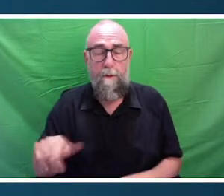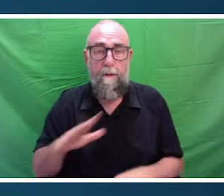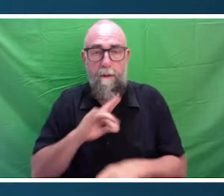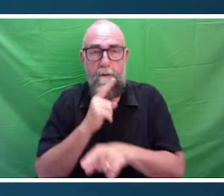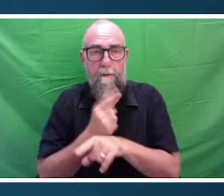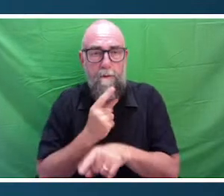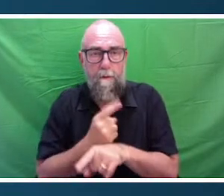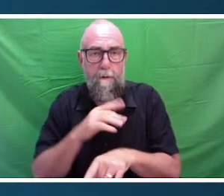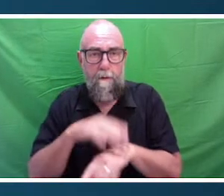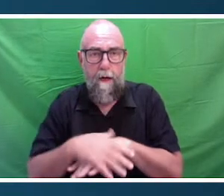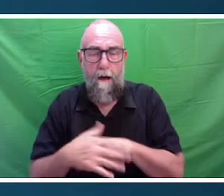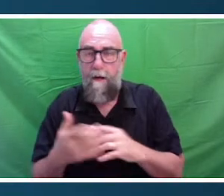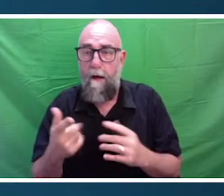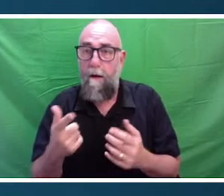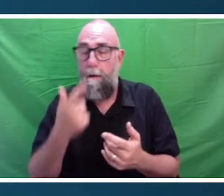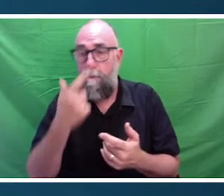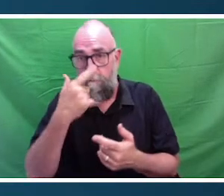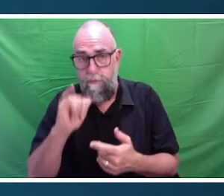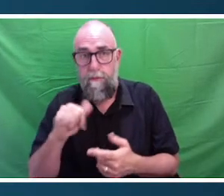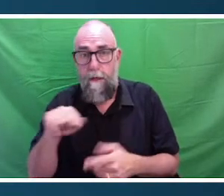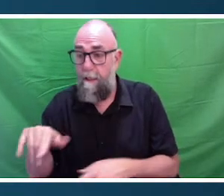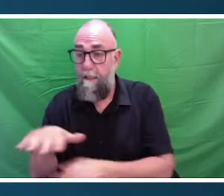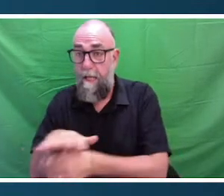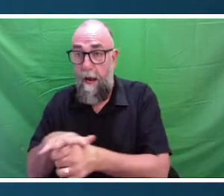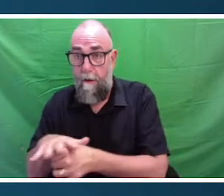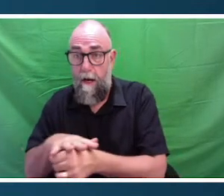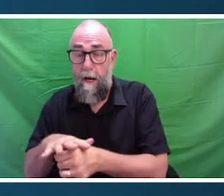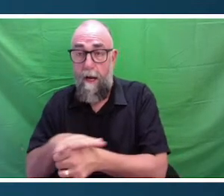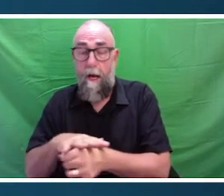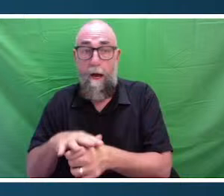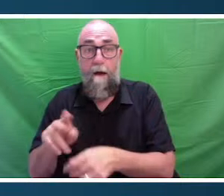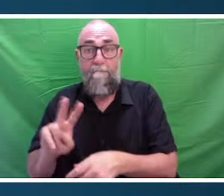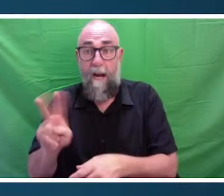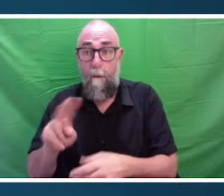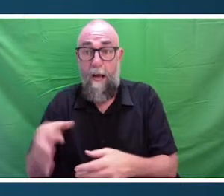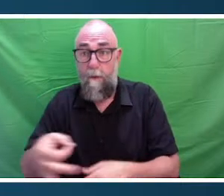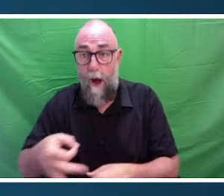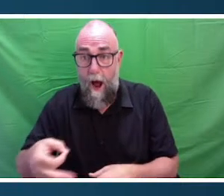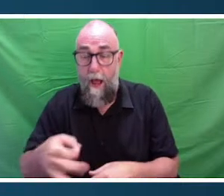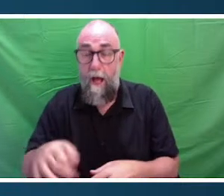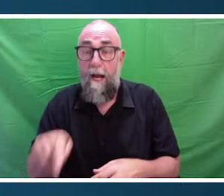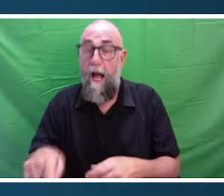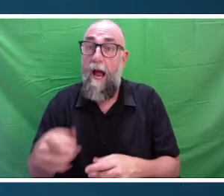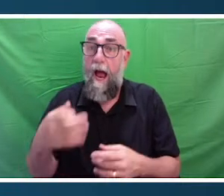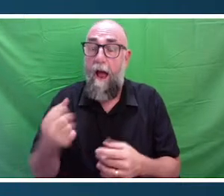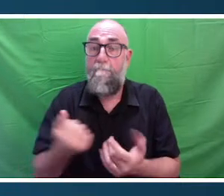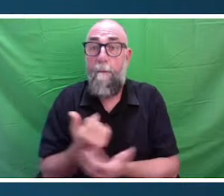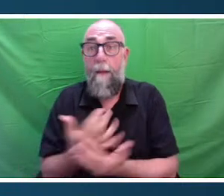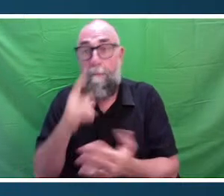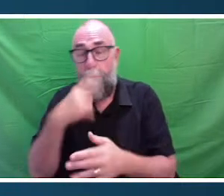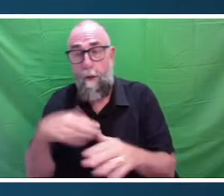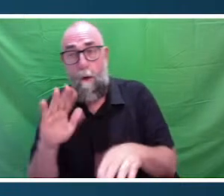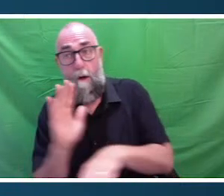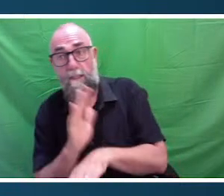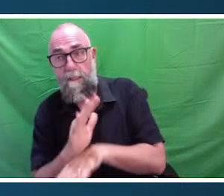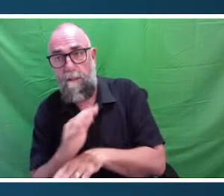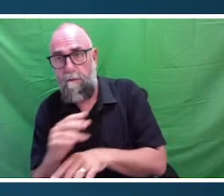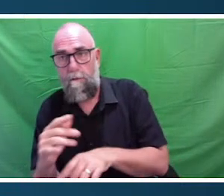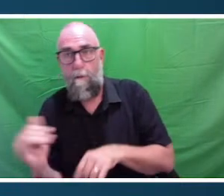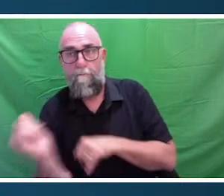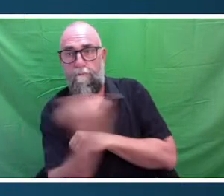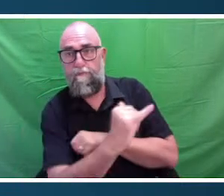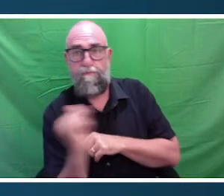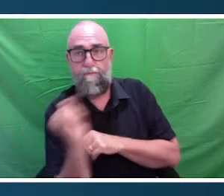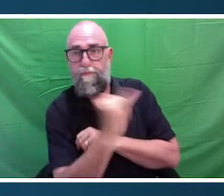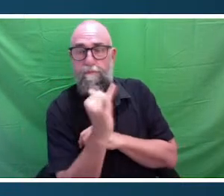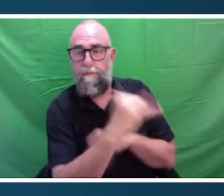of labor shortage because a large number of workers has gone overseas. And a key community informant in